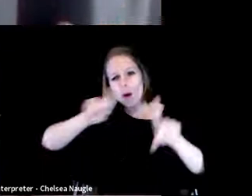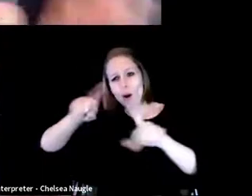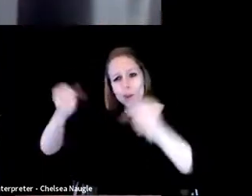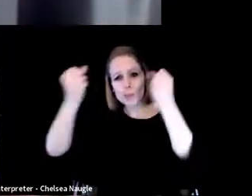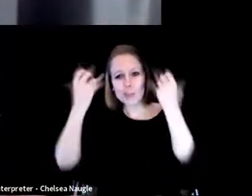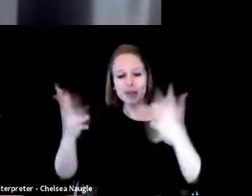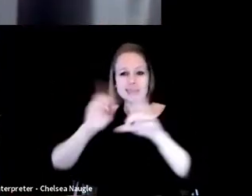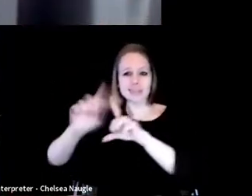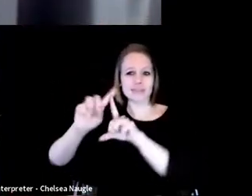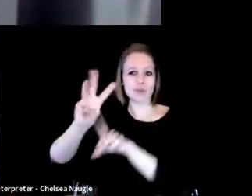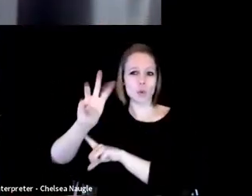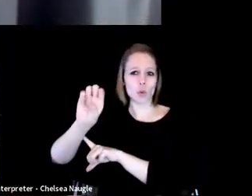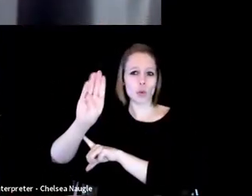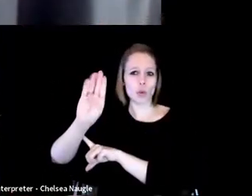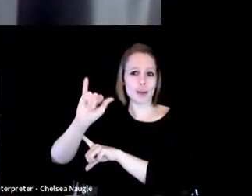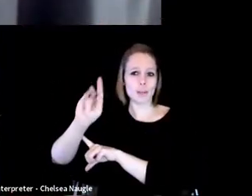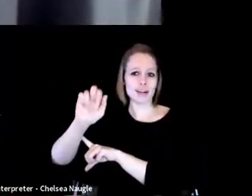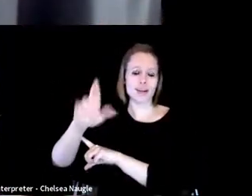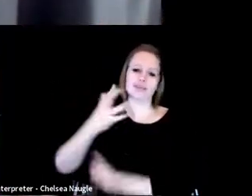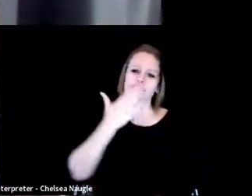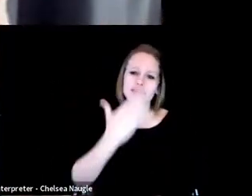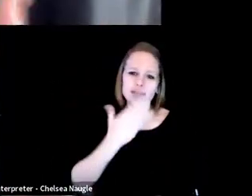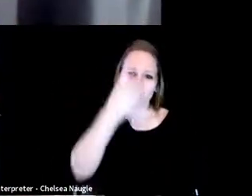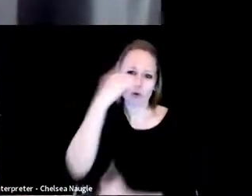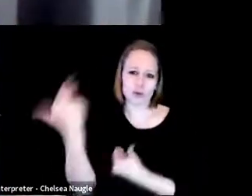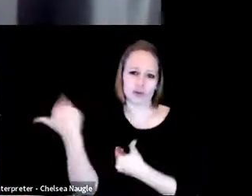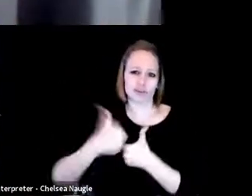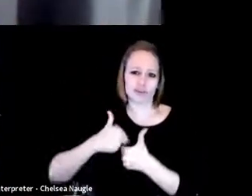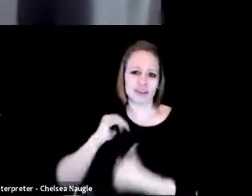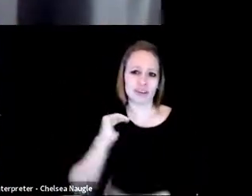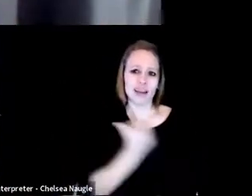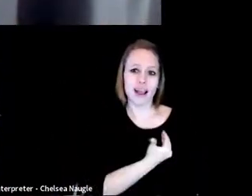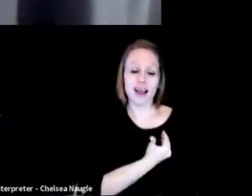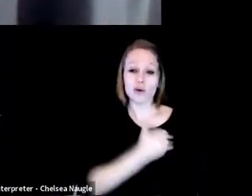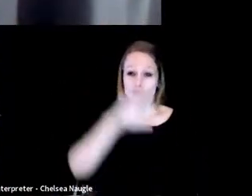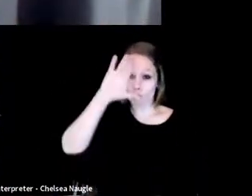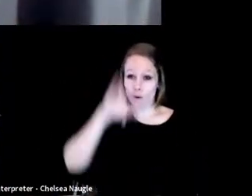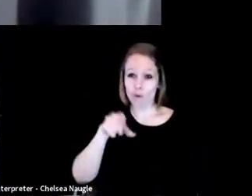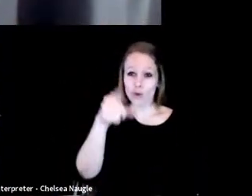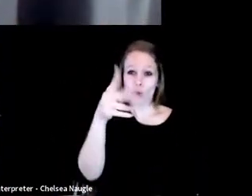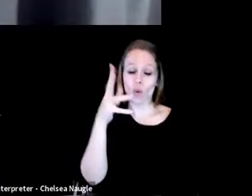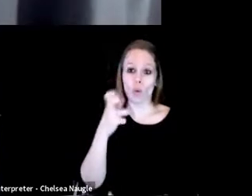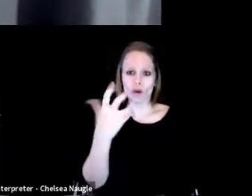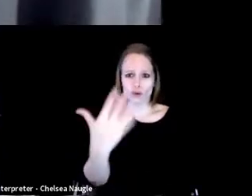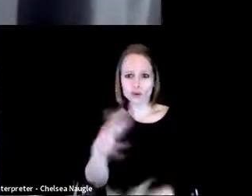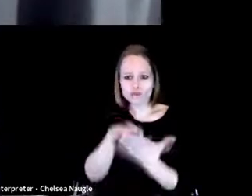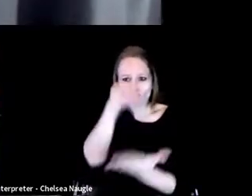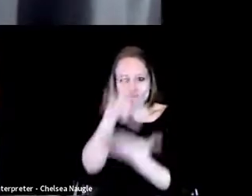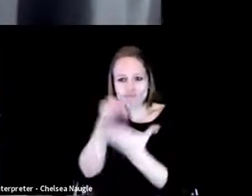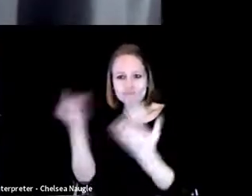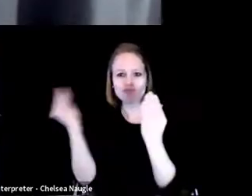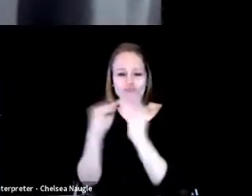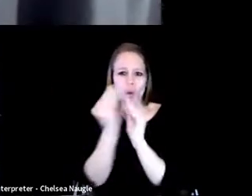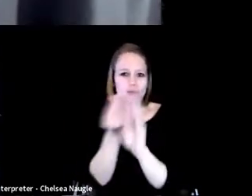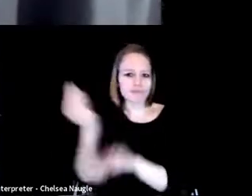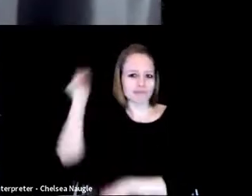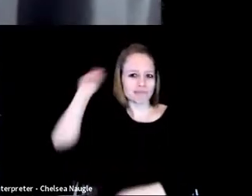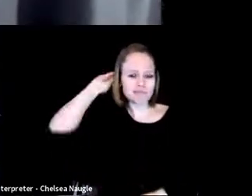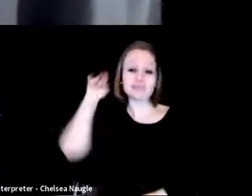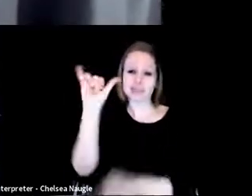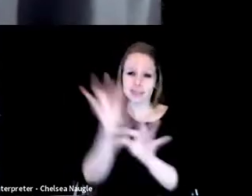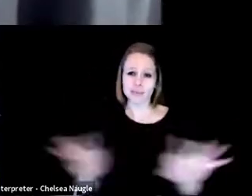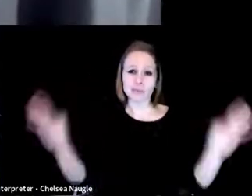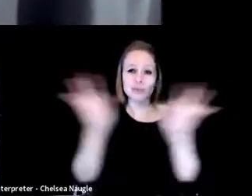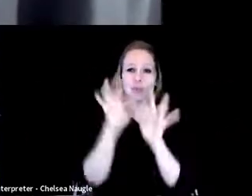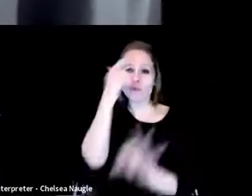webinars out there, and we truly thank you for being here. Just knowing that you want to add this additional information to your repertoire is extremely important to